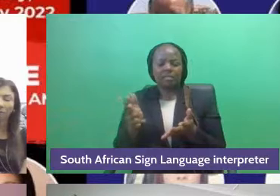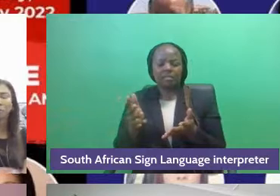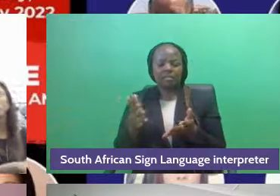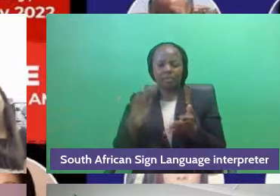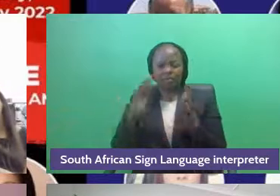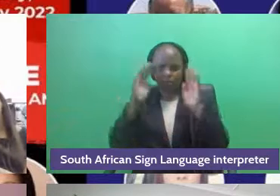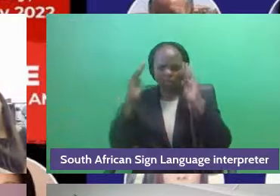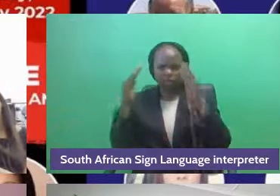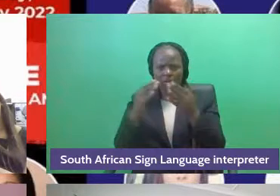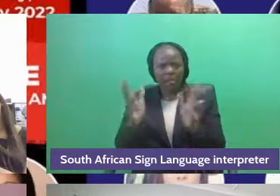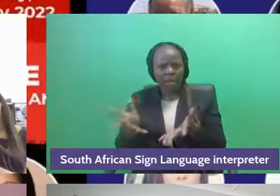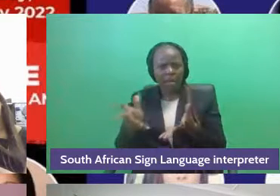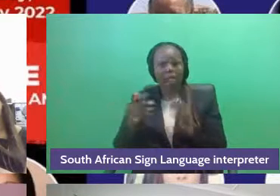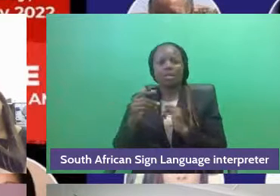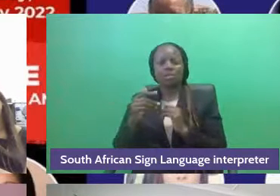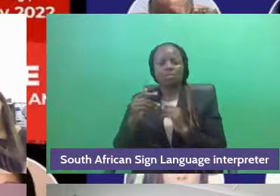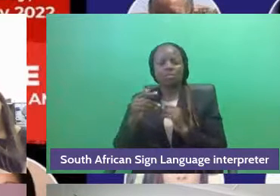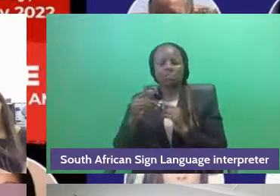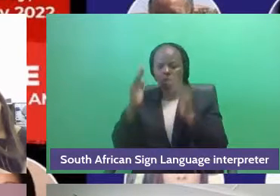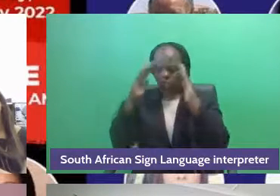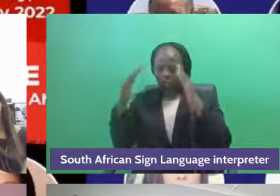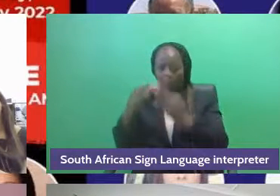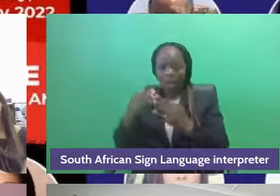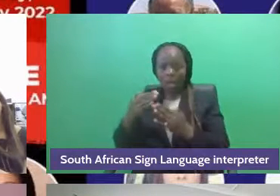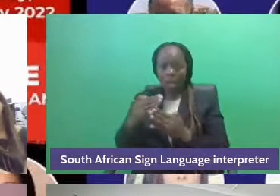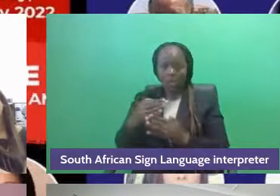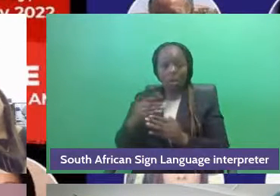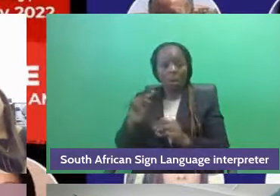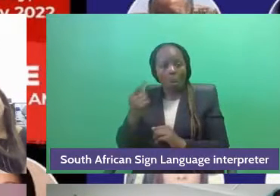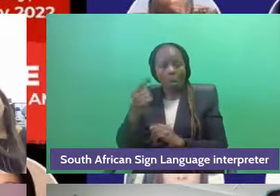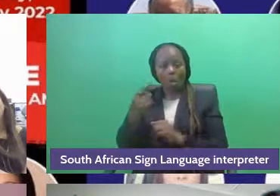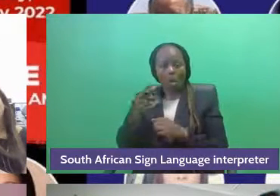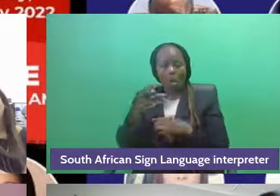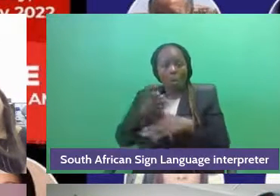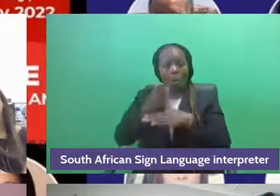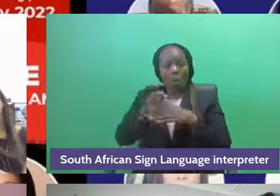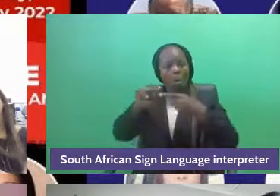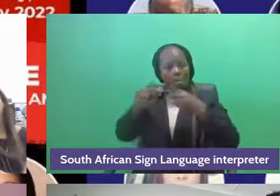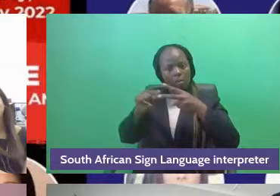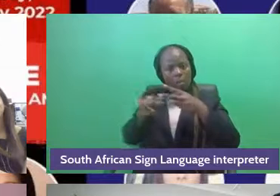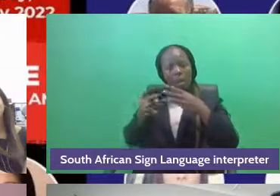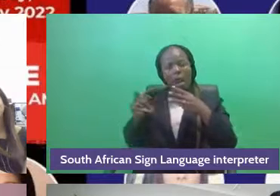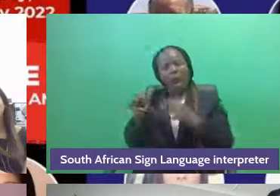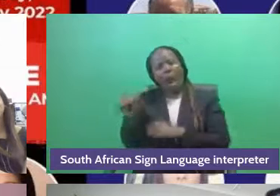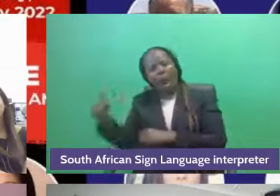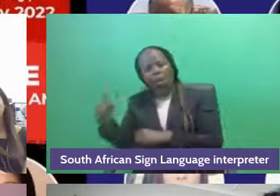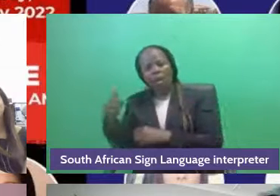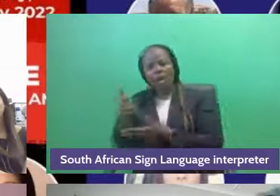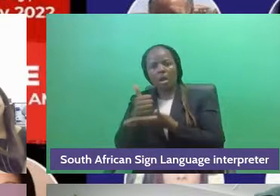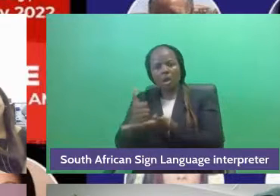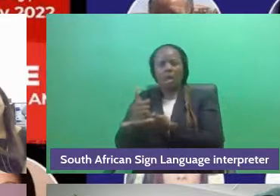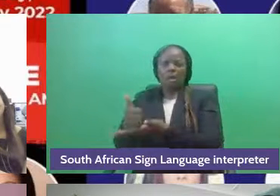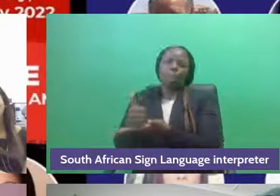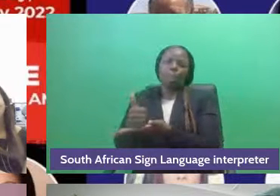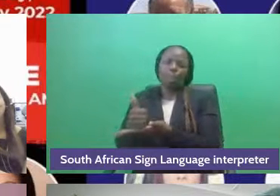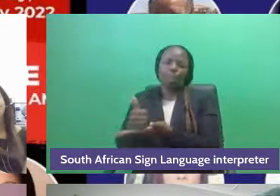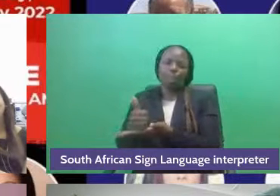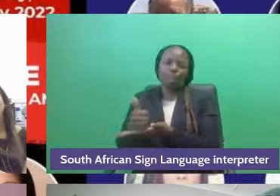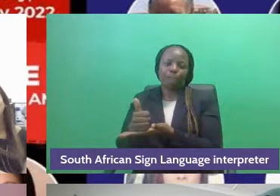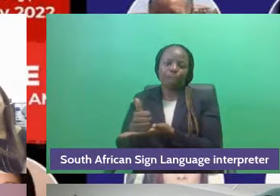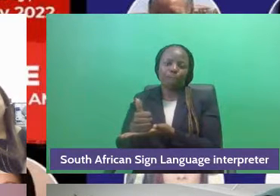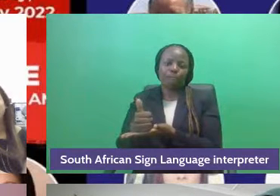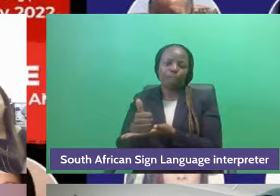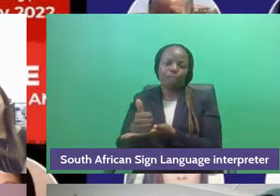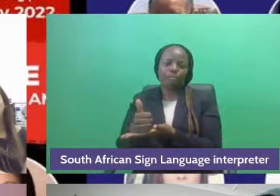must also work outside the box, not just focusing on what we are doing. Whereas there